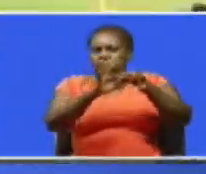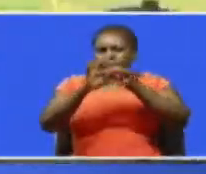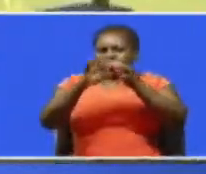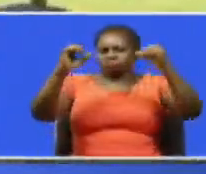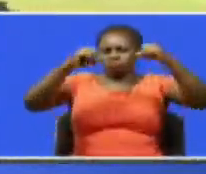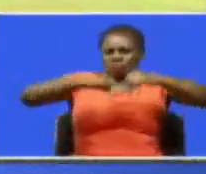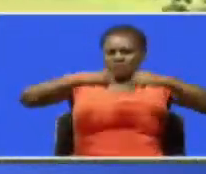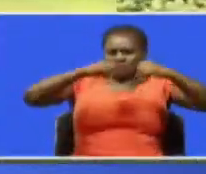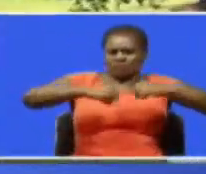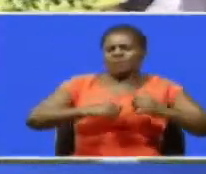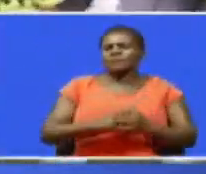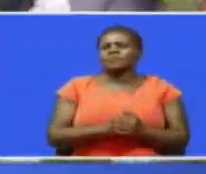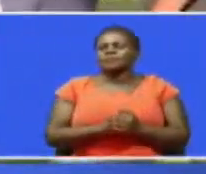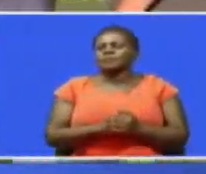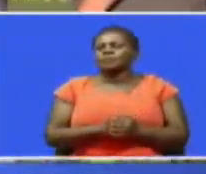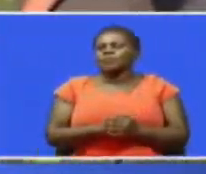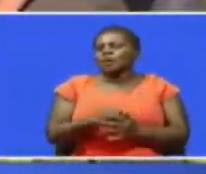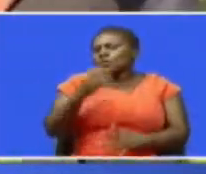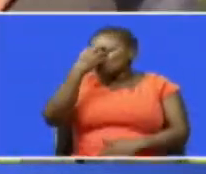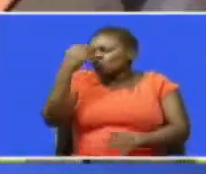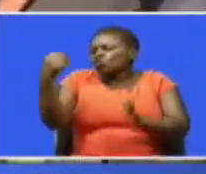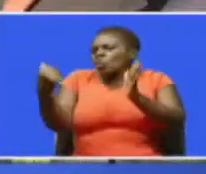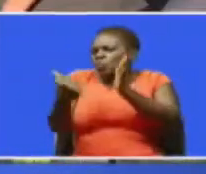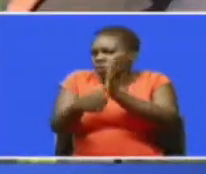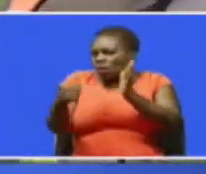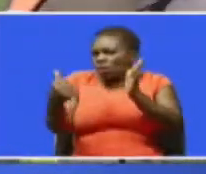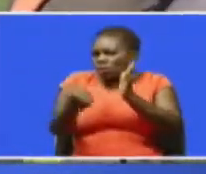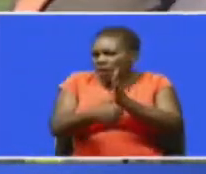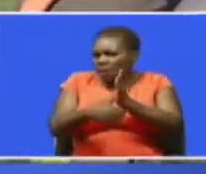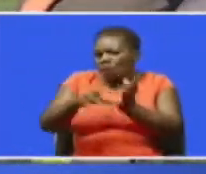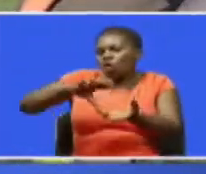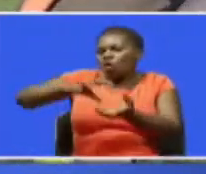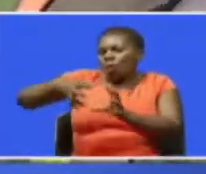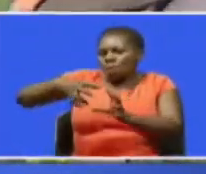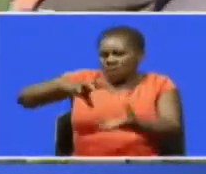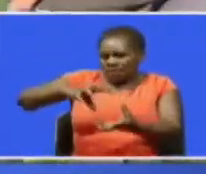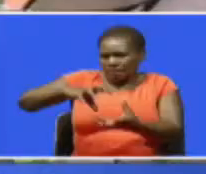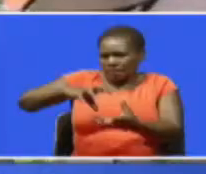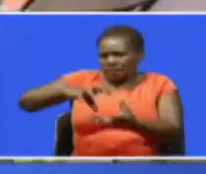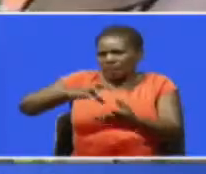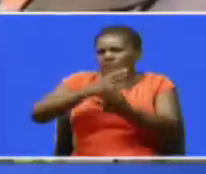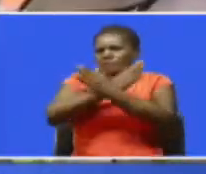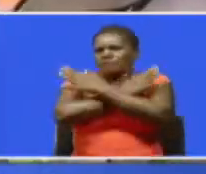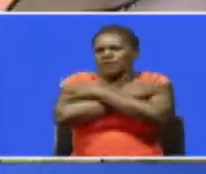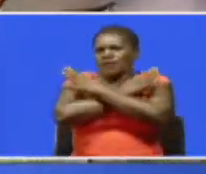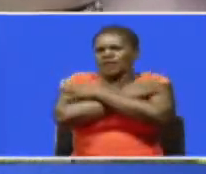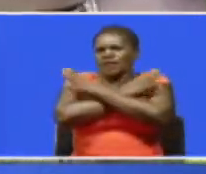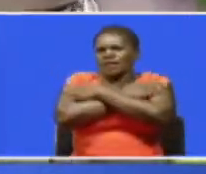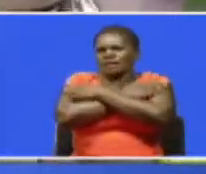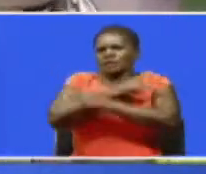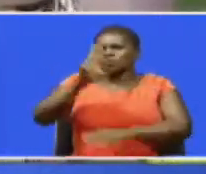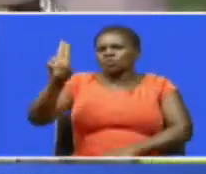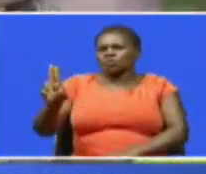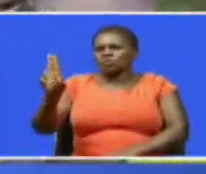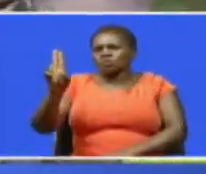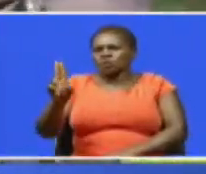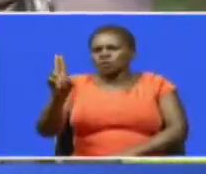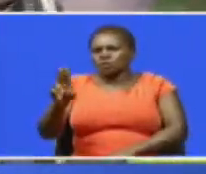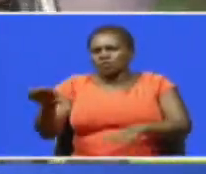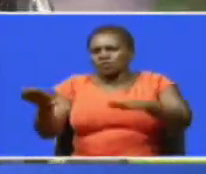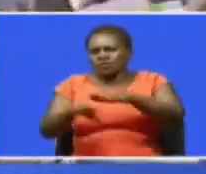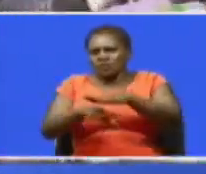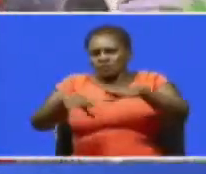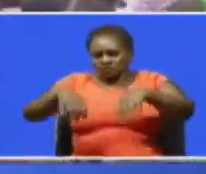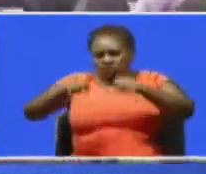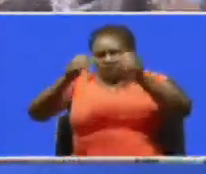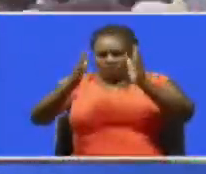agreement. Ruto's troubles already complicated by key Kenyatta allies, such as the party's vice chair David